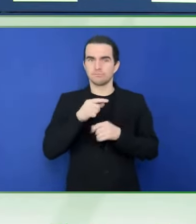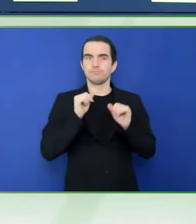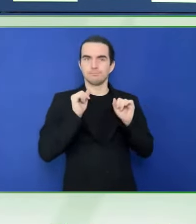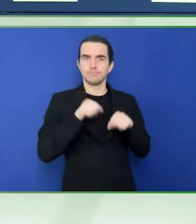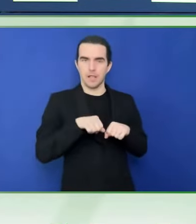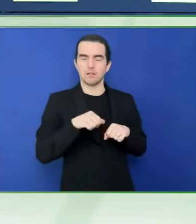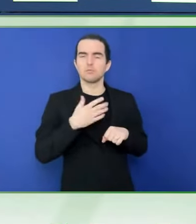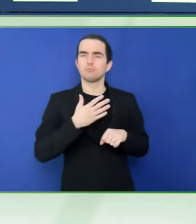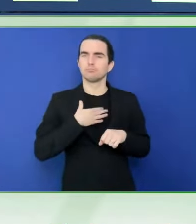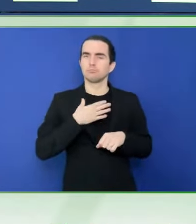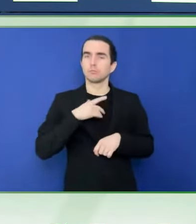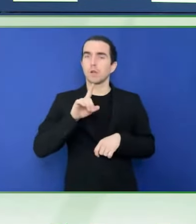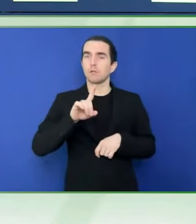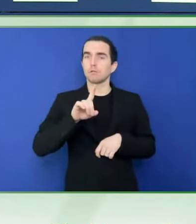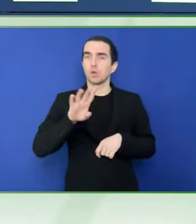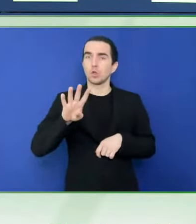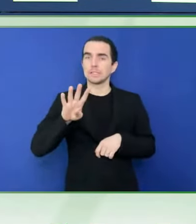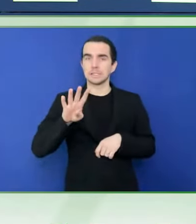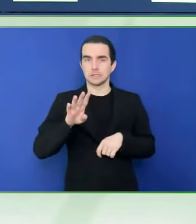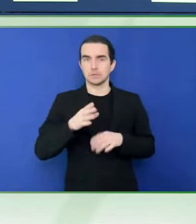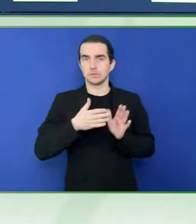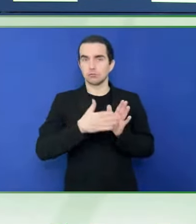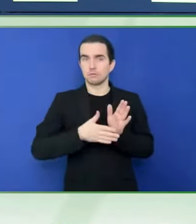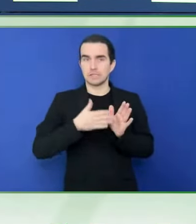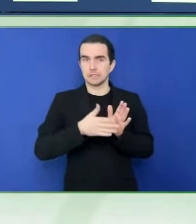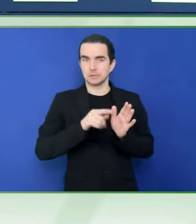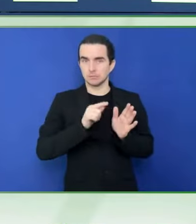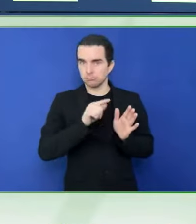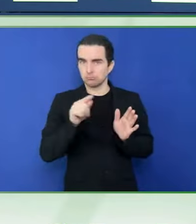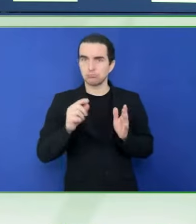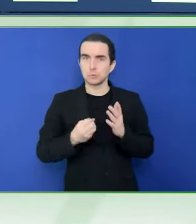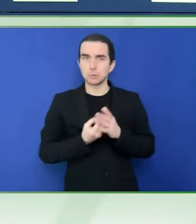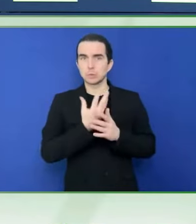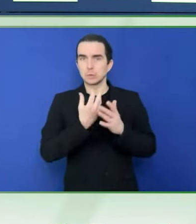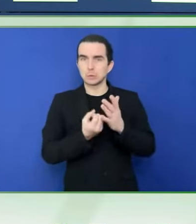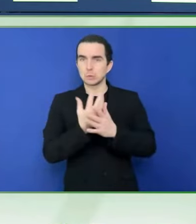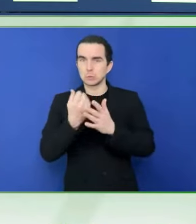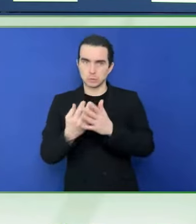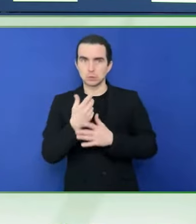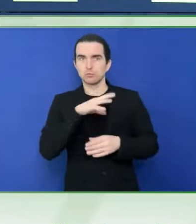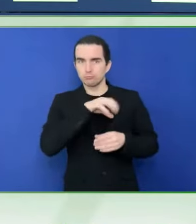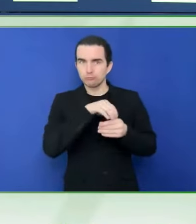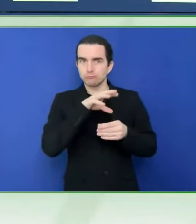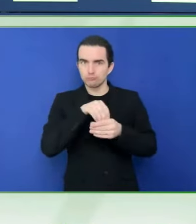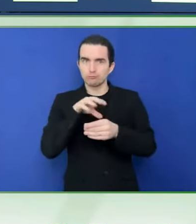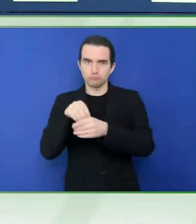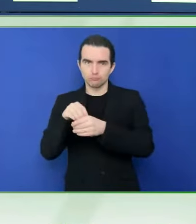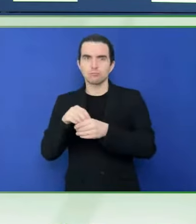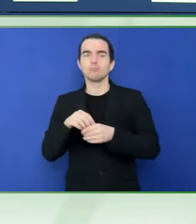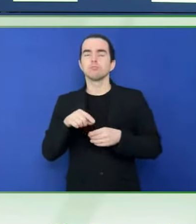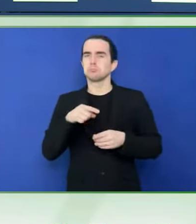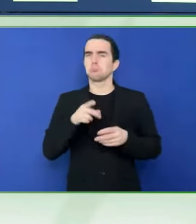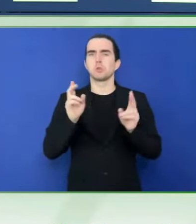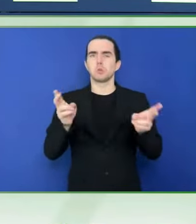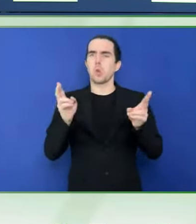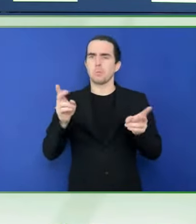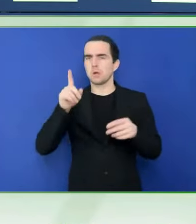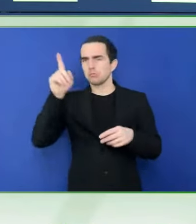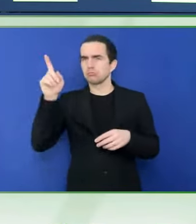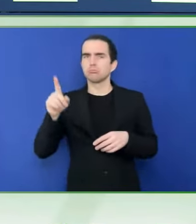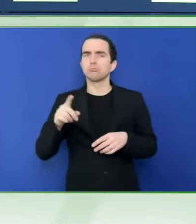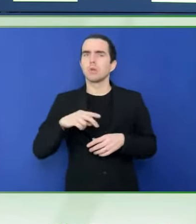Regarding this already mentioned cooperation with our passengers, we have noticed